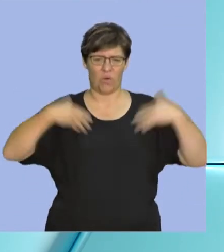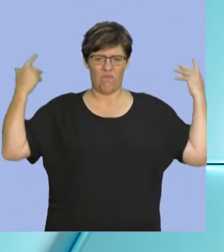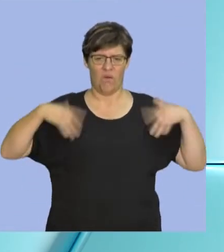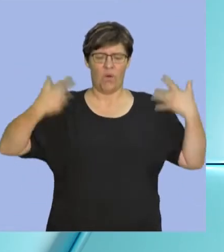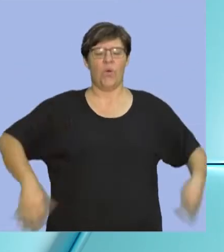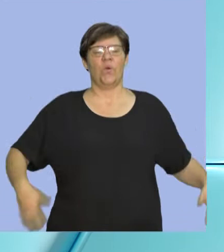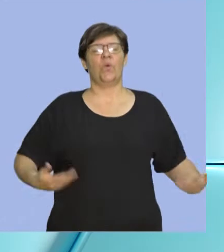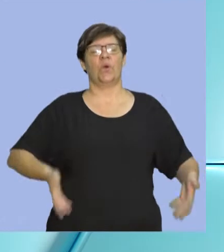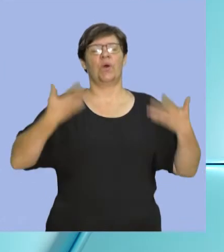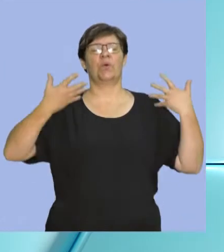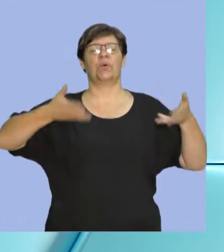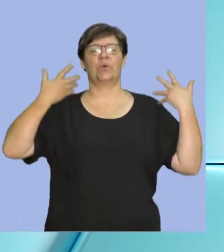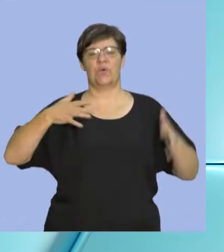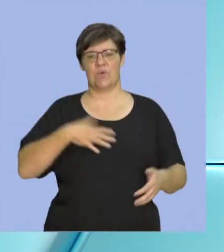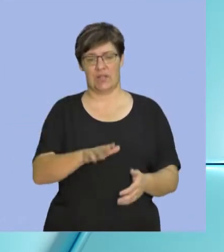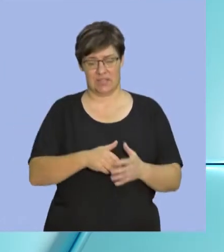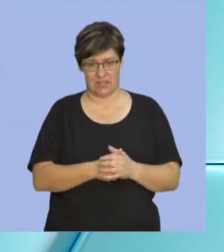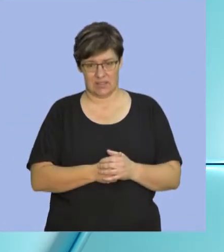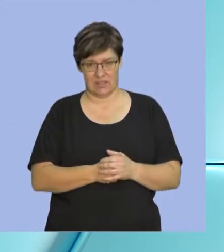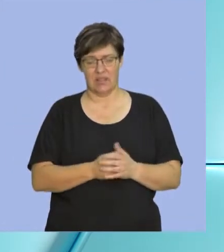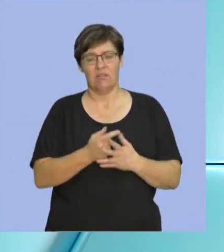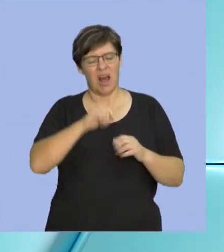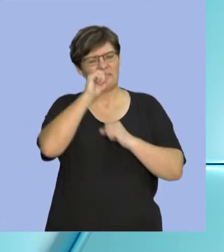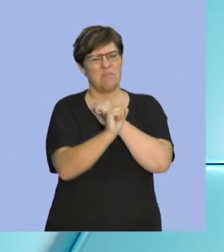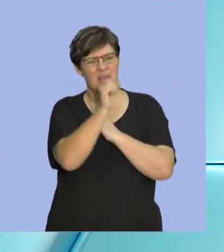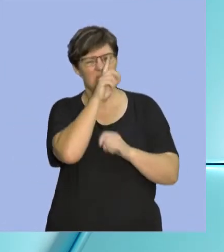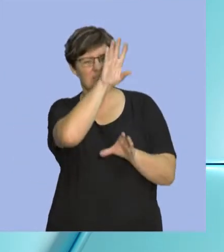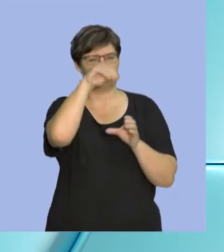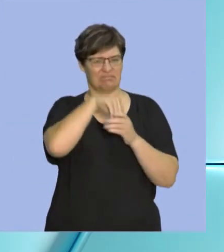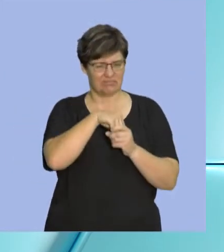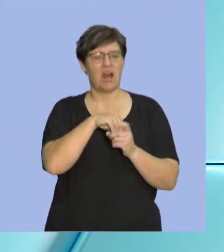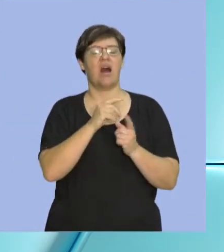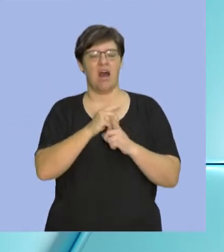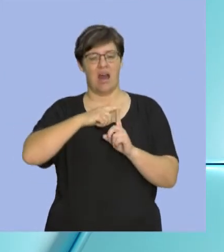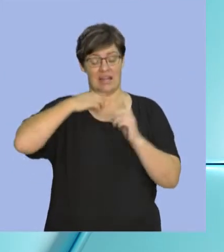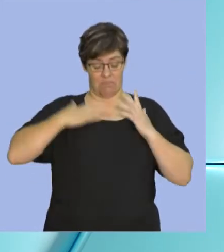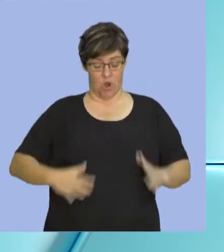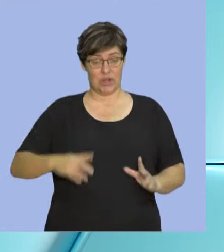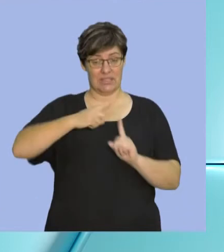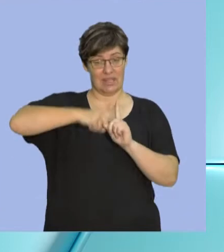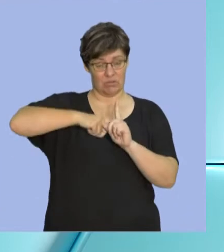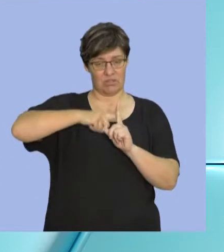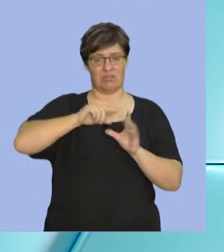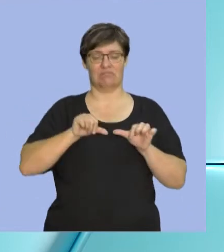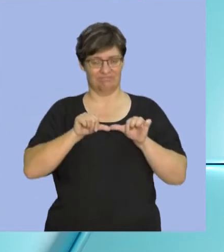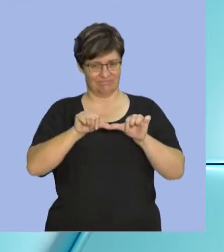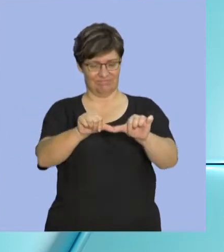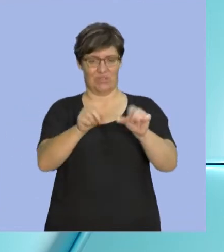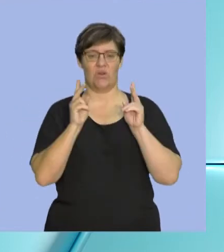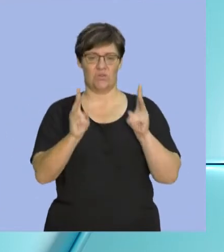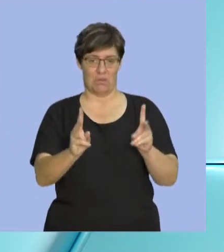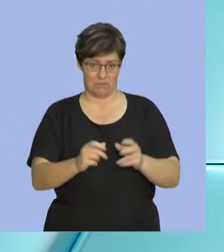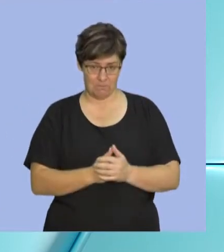cooler. So those are all mechanisms that we kind of adopt to keep our temperatures within the constant normal